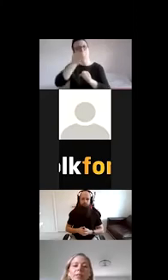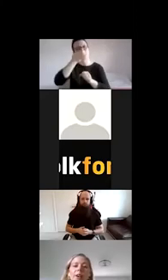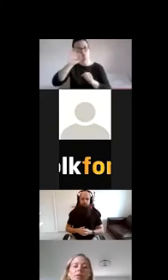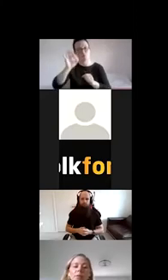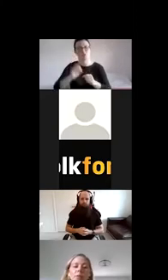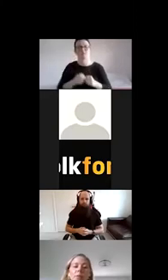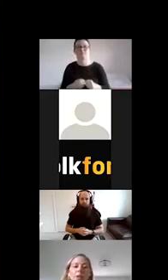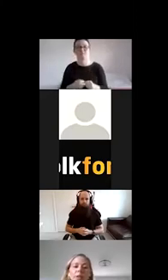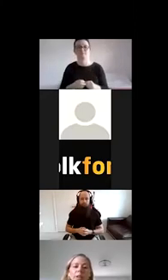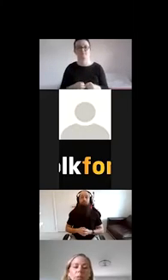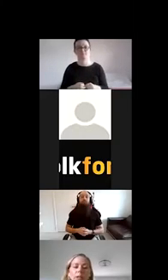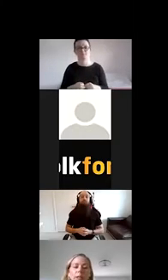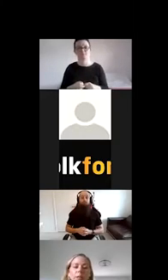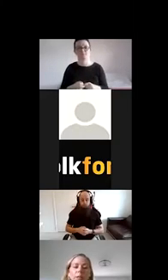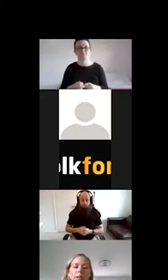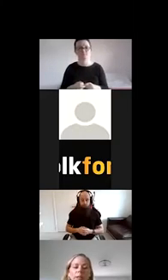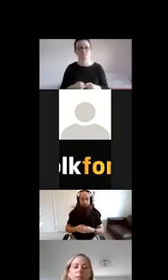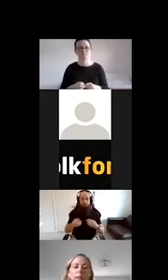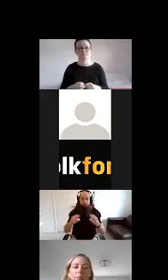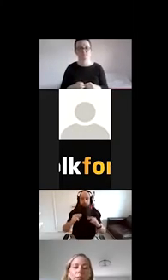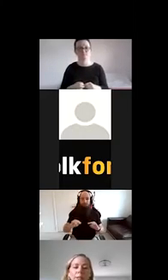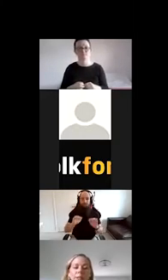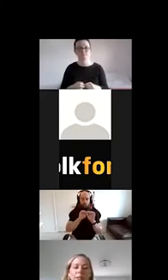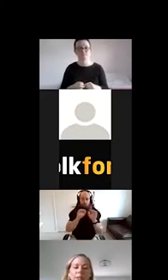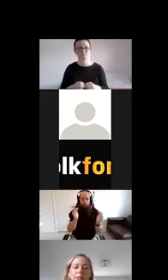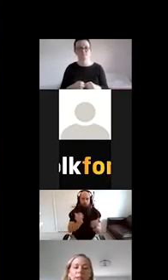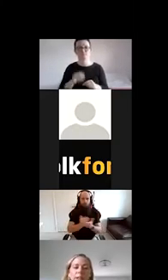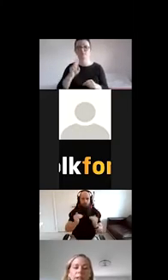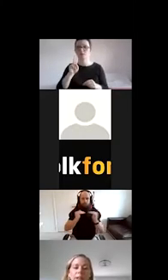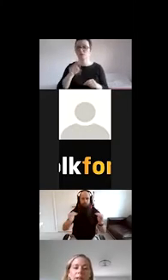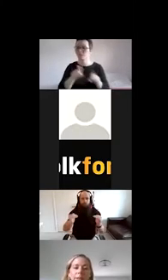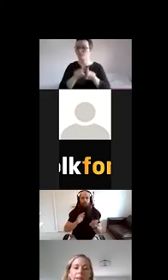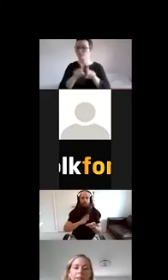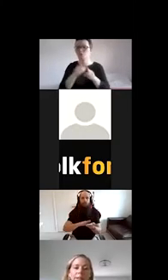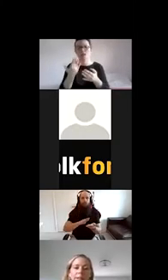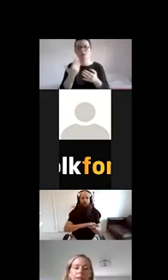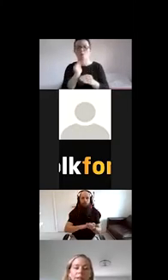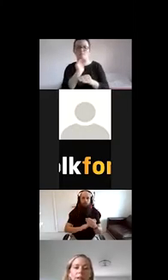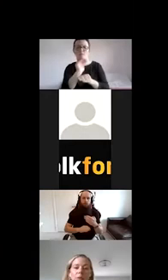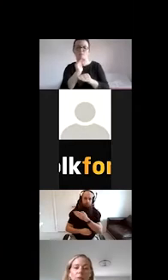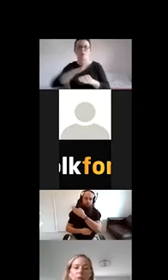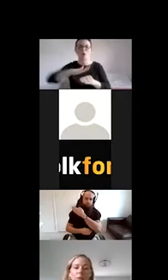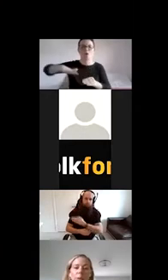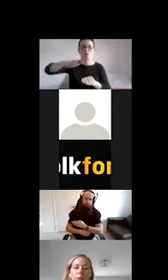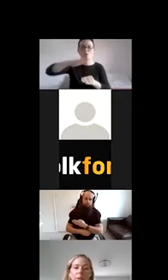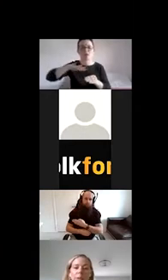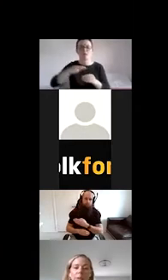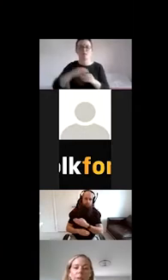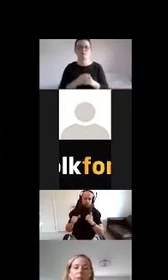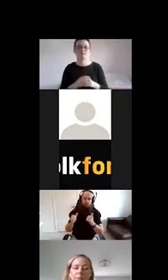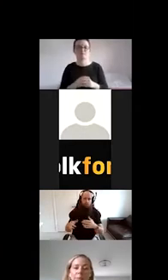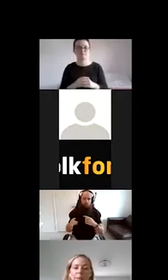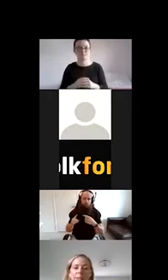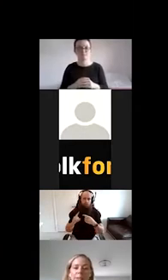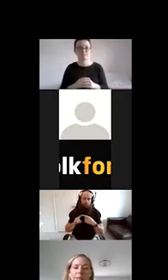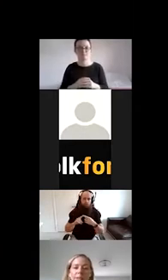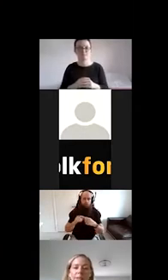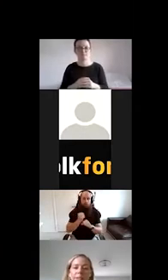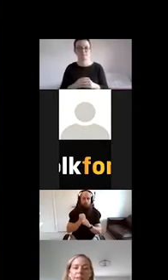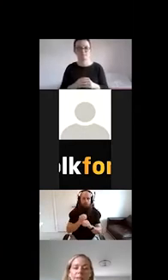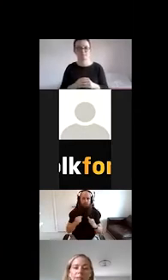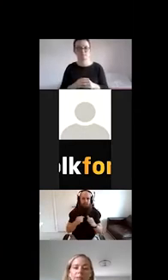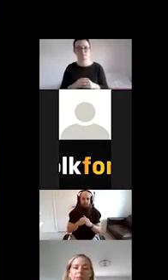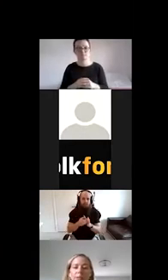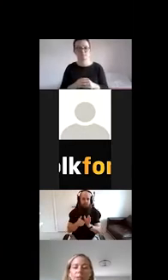And then we have a few global level recommendations, and that is, of course, to work with